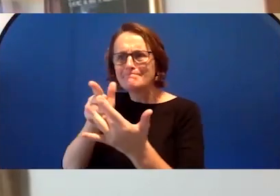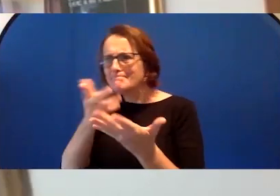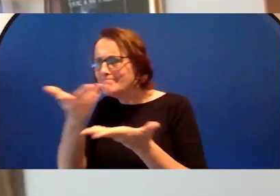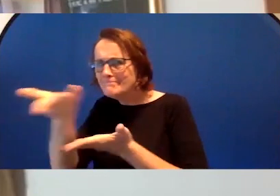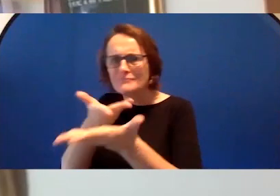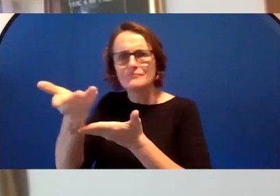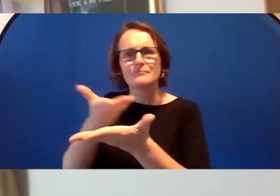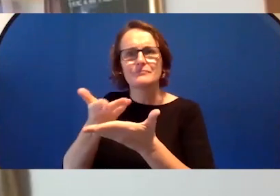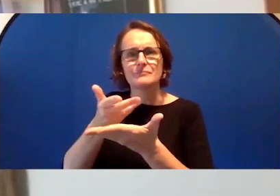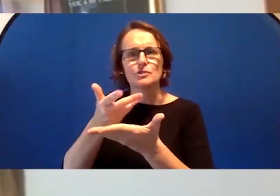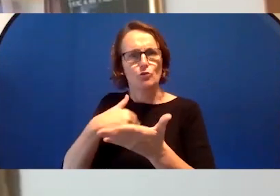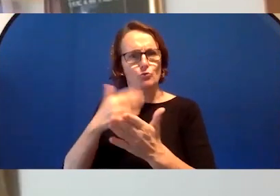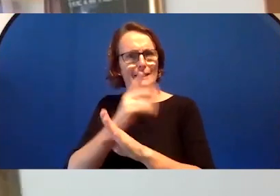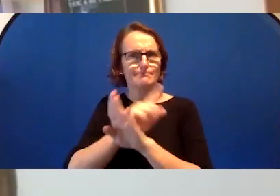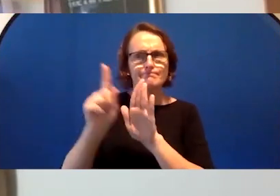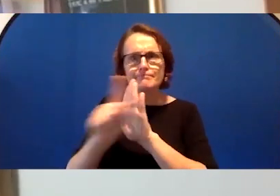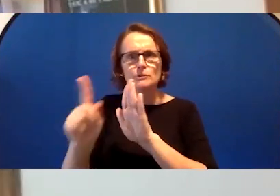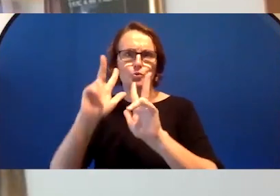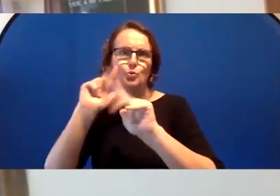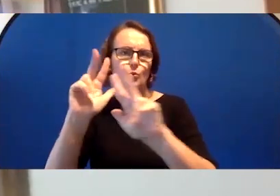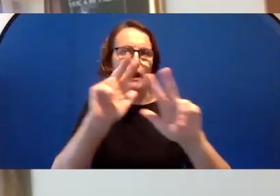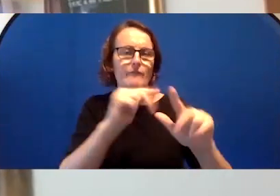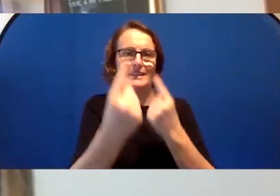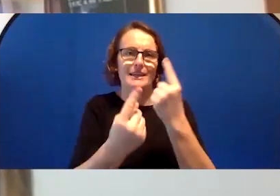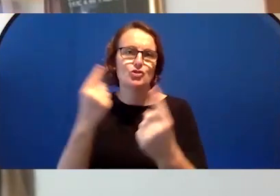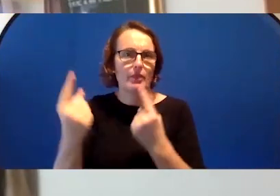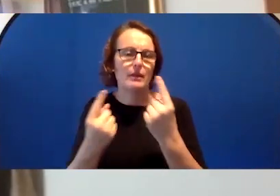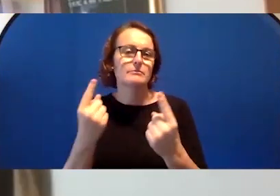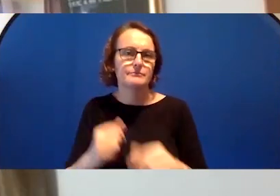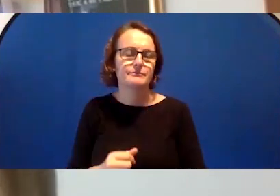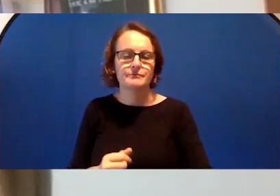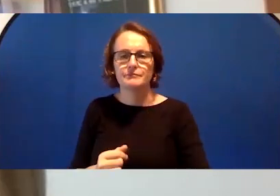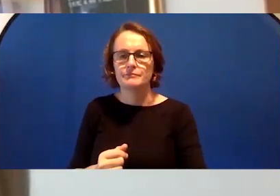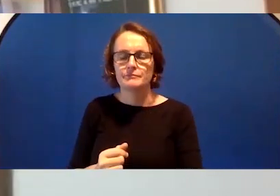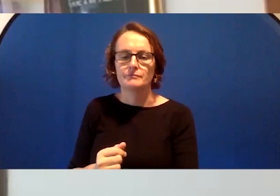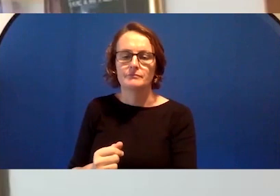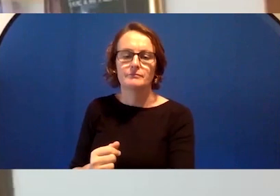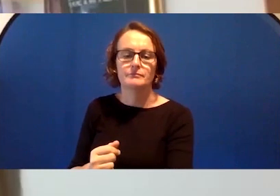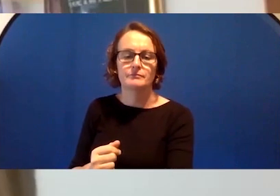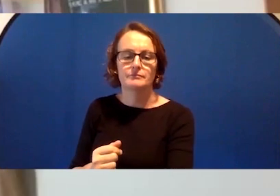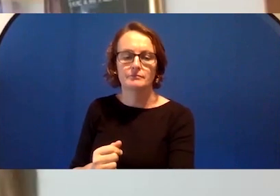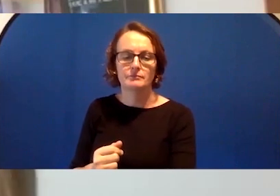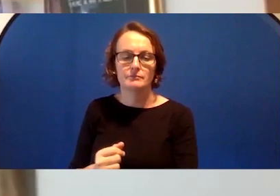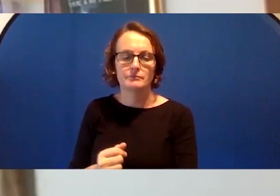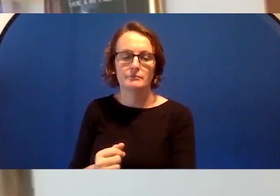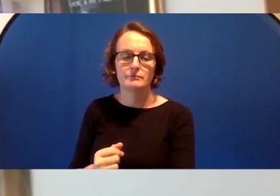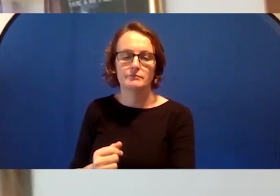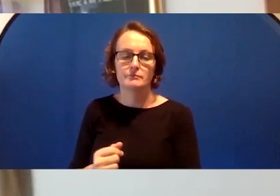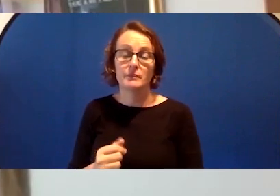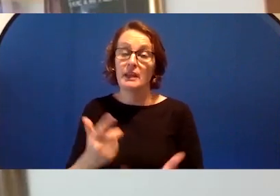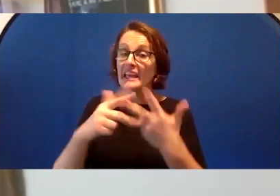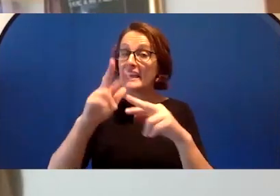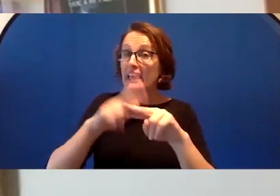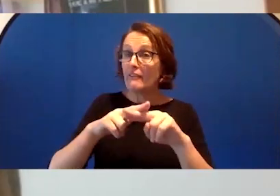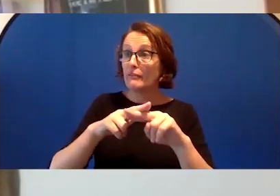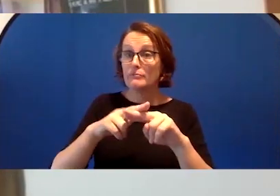and really actively looking after each other and calling that out. And also, if we are offered help and we need